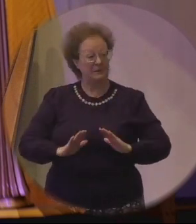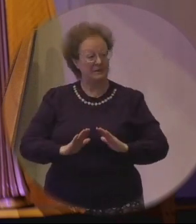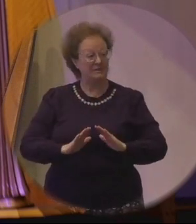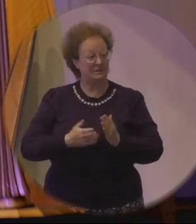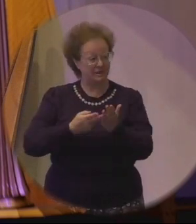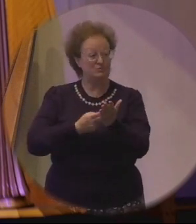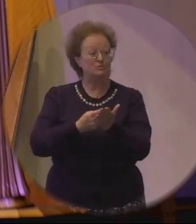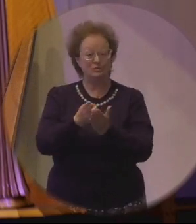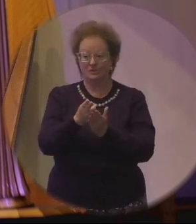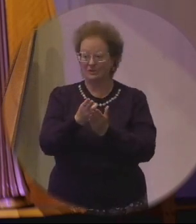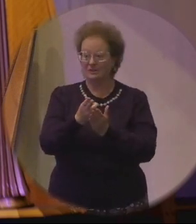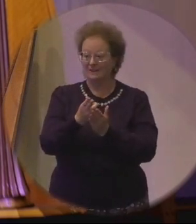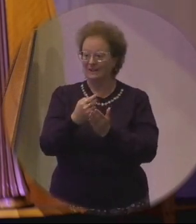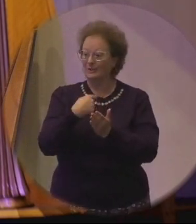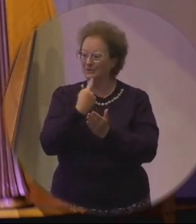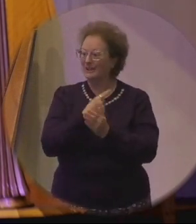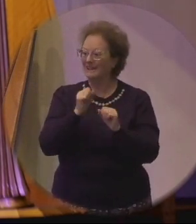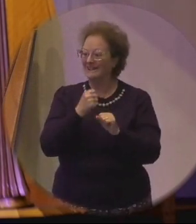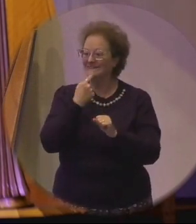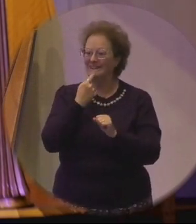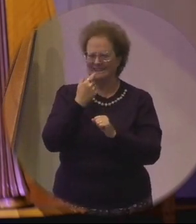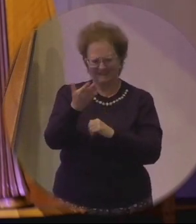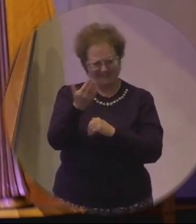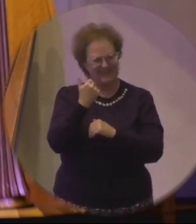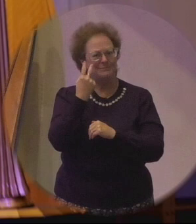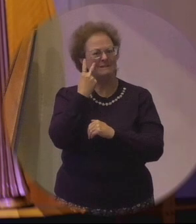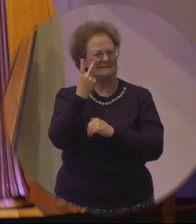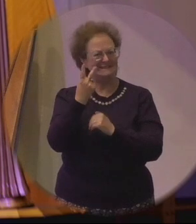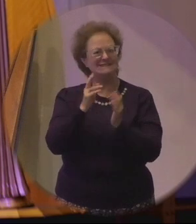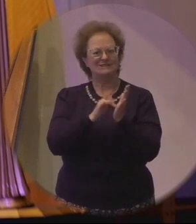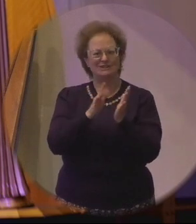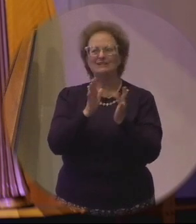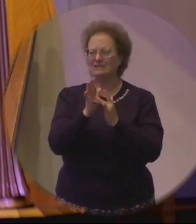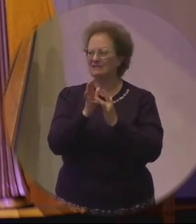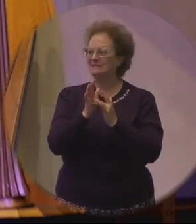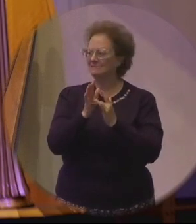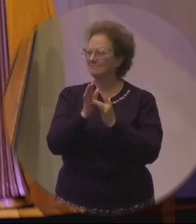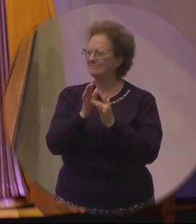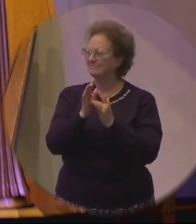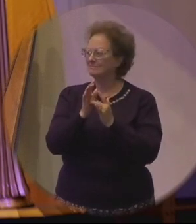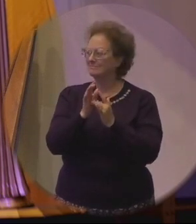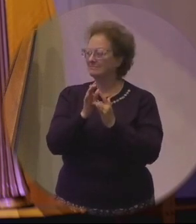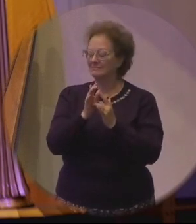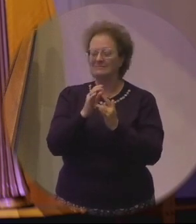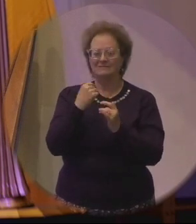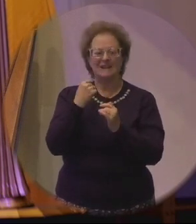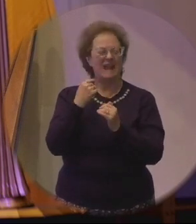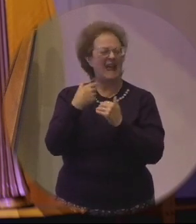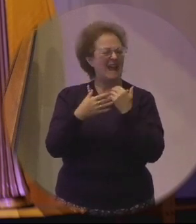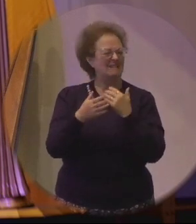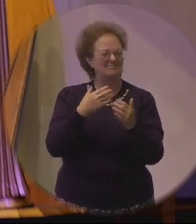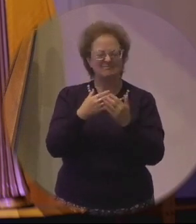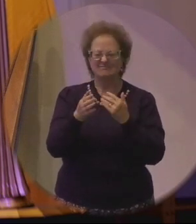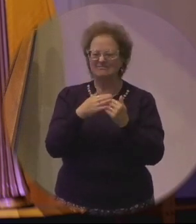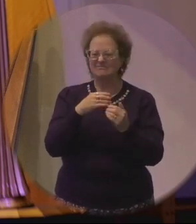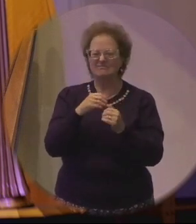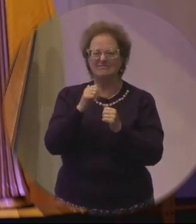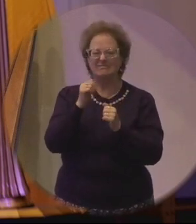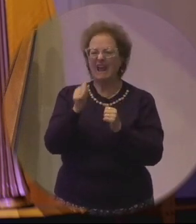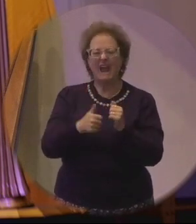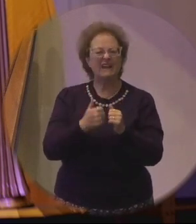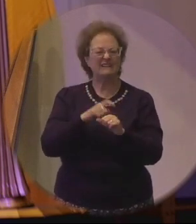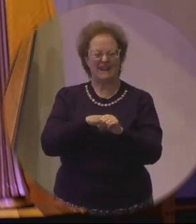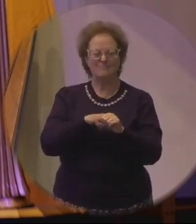for truth, and we get to say, "Come and see Jesus," because that's where you'll find those things. And we can do that at any time, not just Christmas